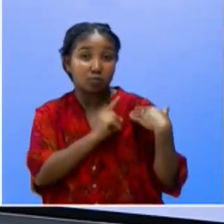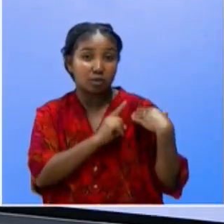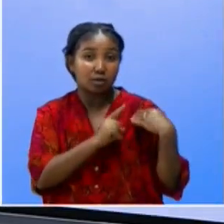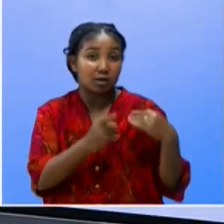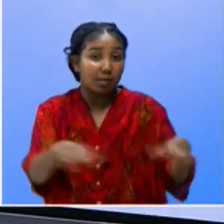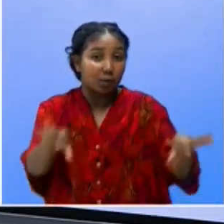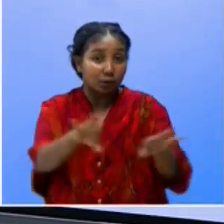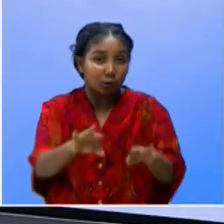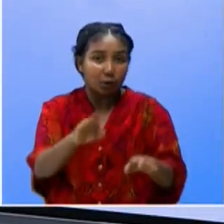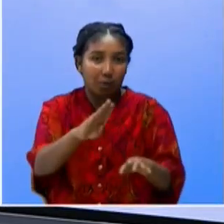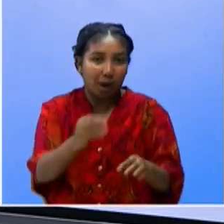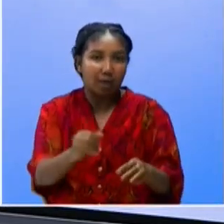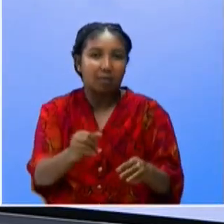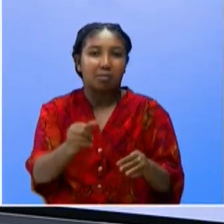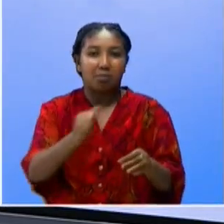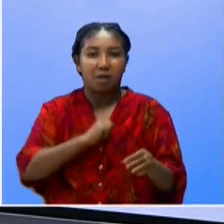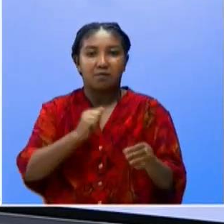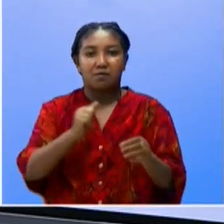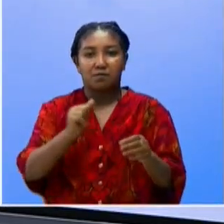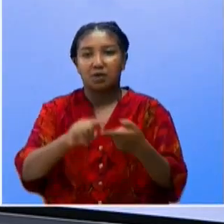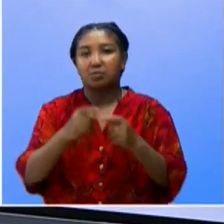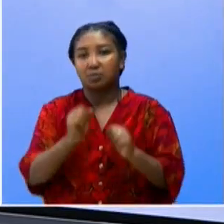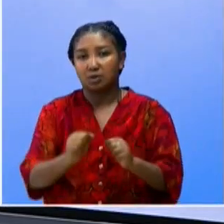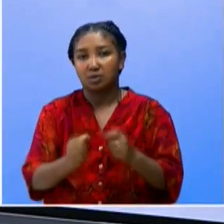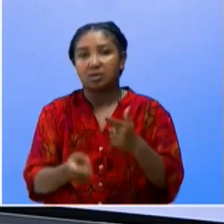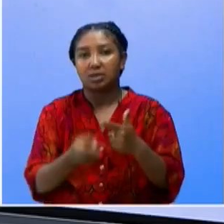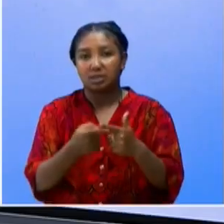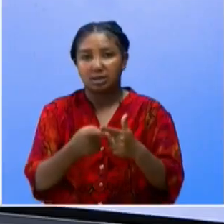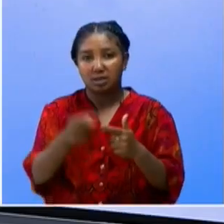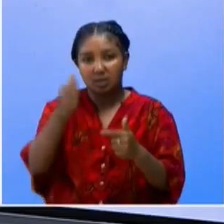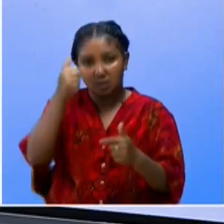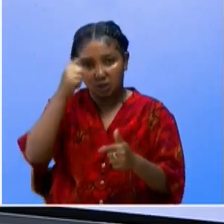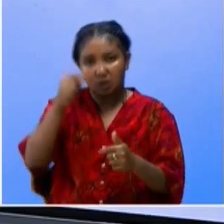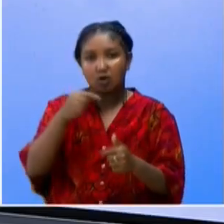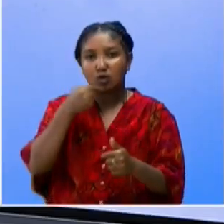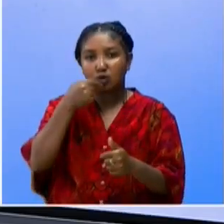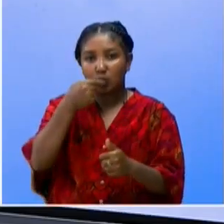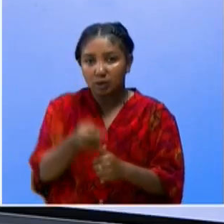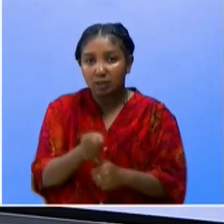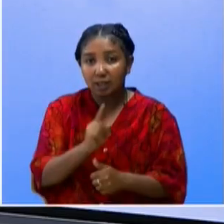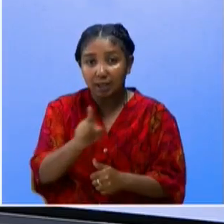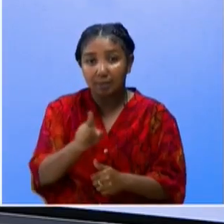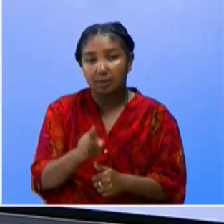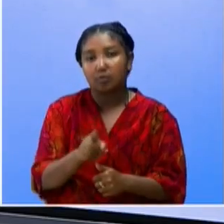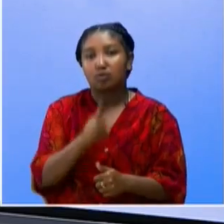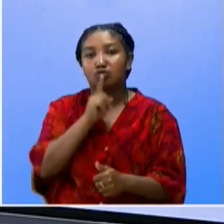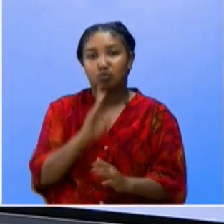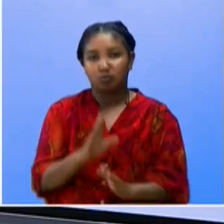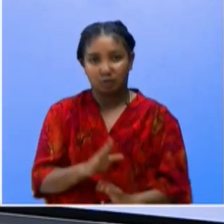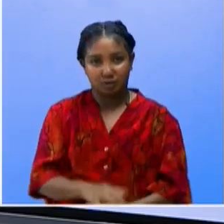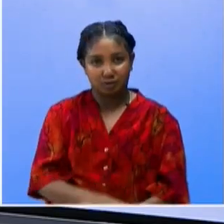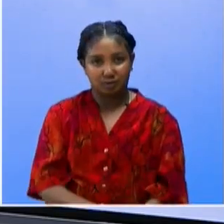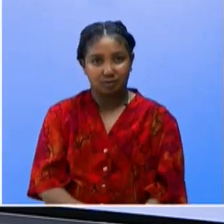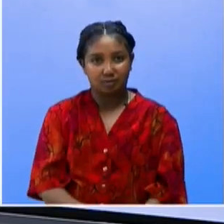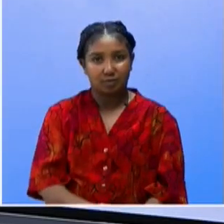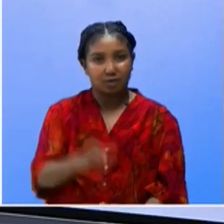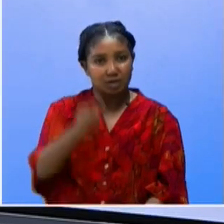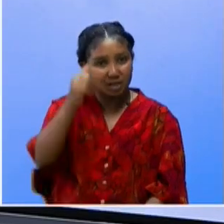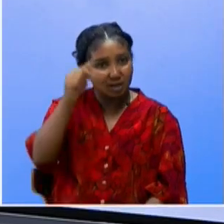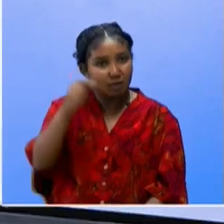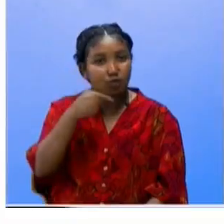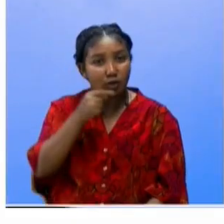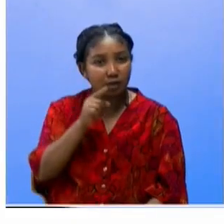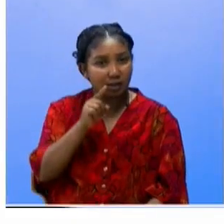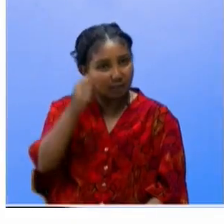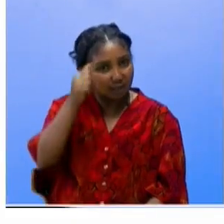very important. The second, he told him the truth. Yes, he told him the